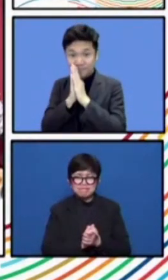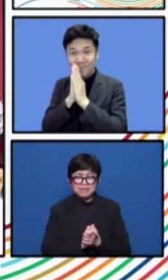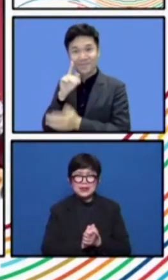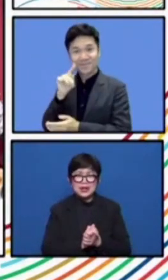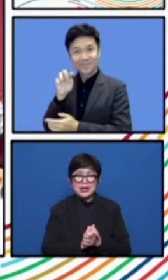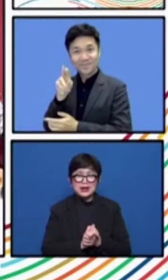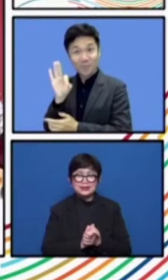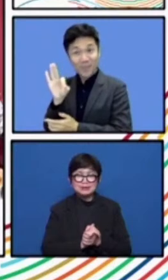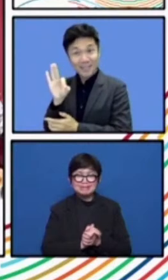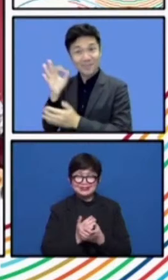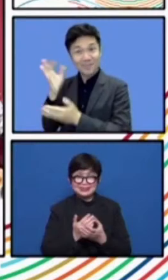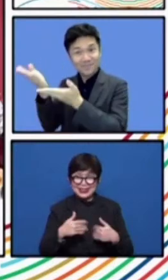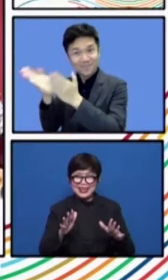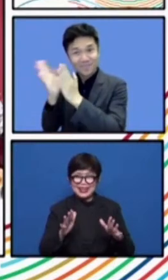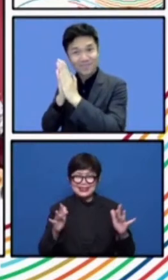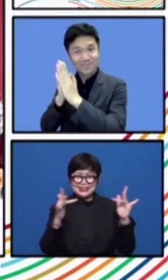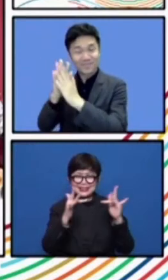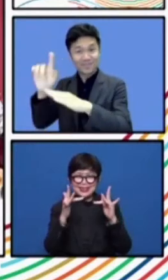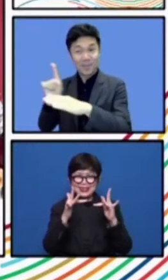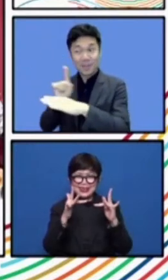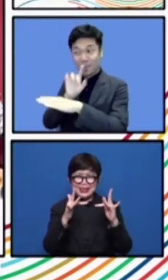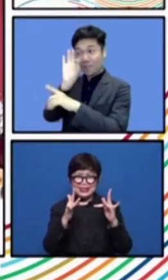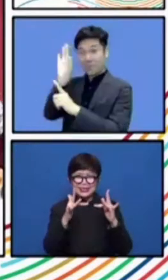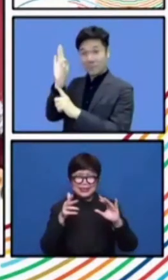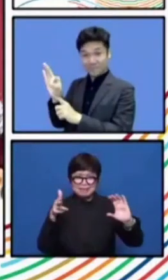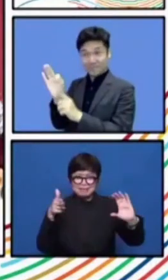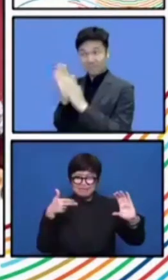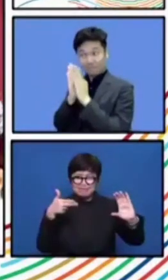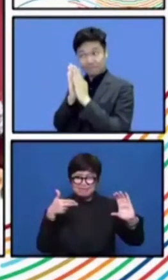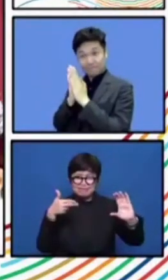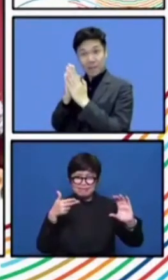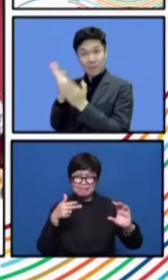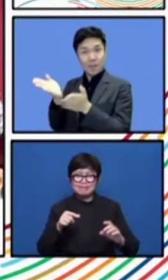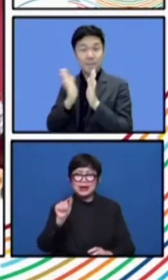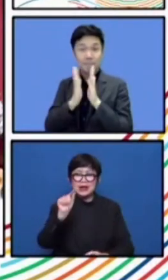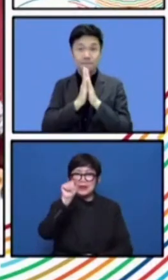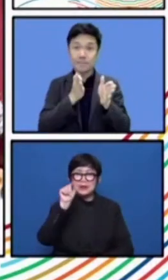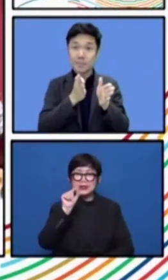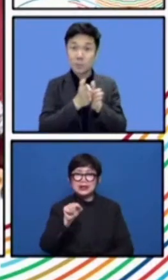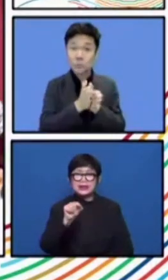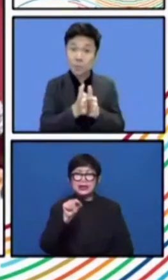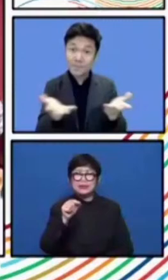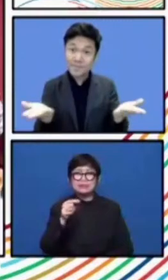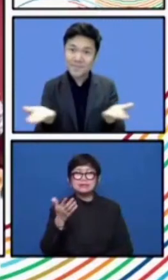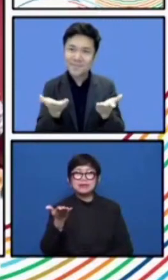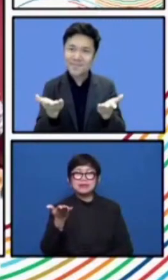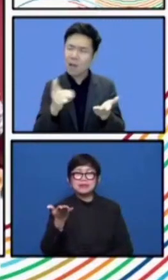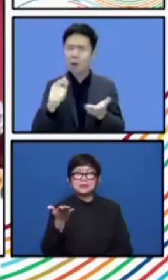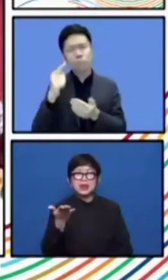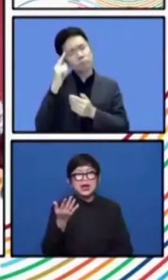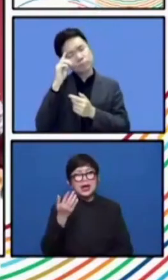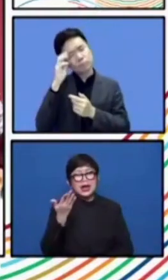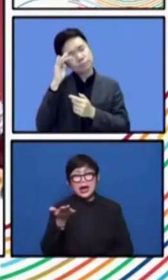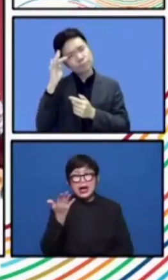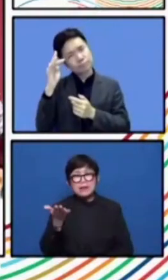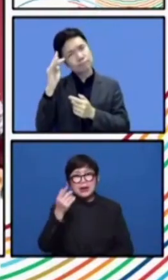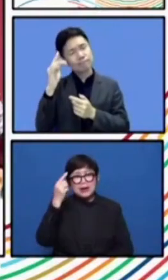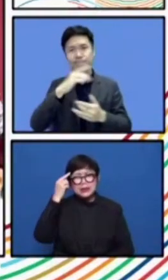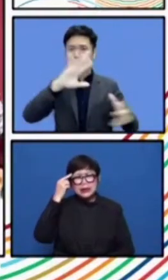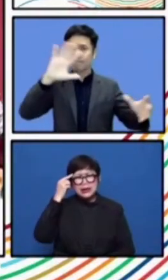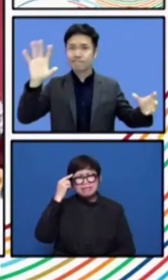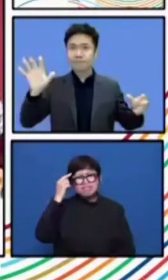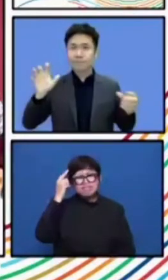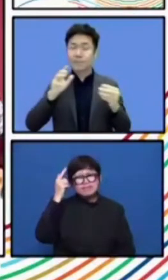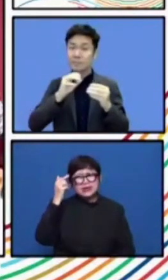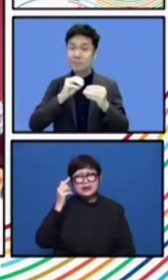this is your question would you share with us your Insight and reflection on our discussion so far what should be